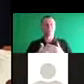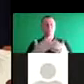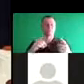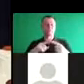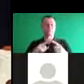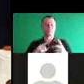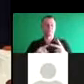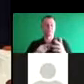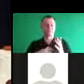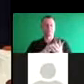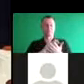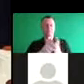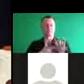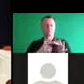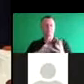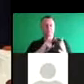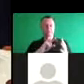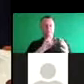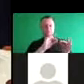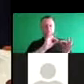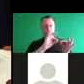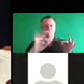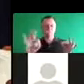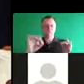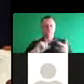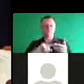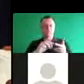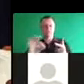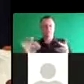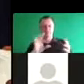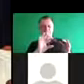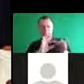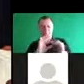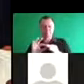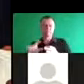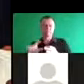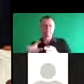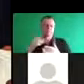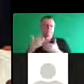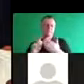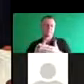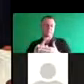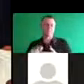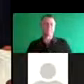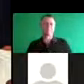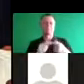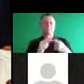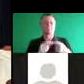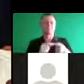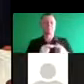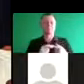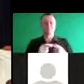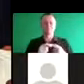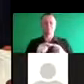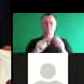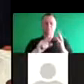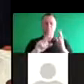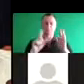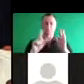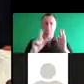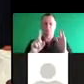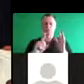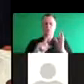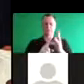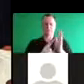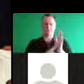of her work. And I think she'll be able to explain on that a bit more. But one of them is the idea of the unseen, what we can't see. And